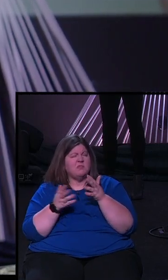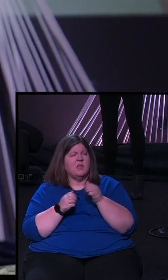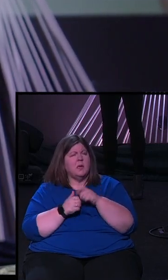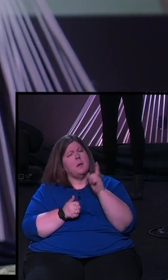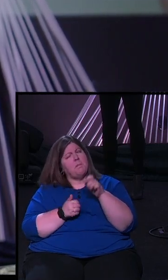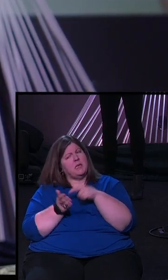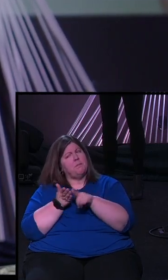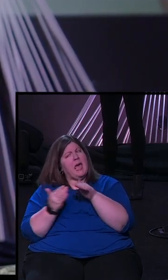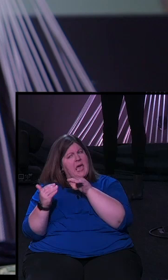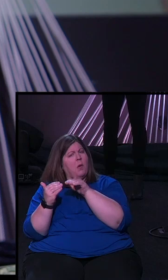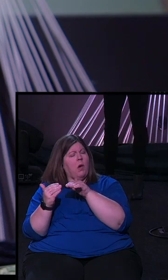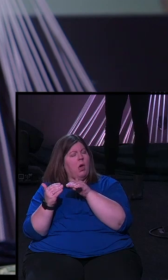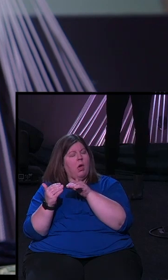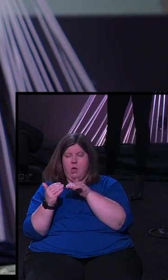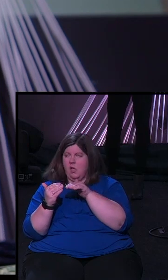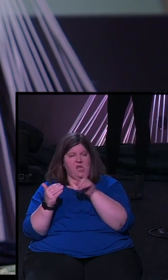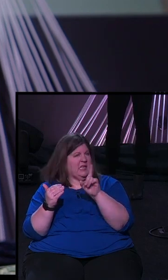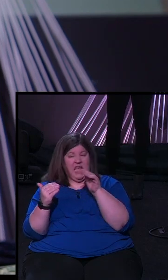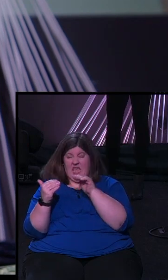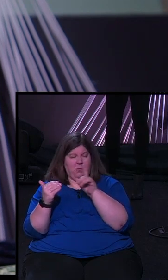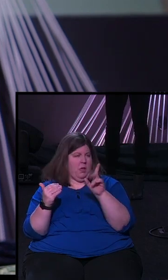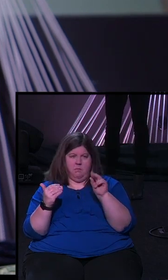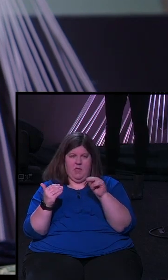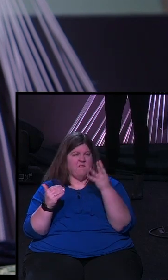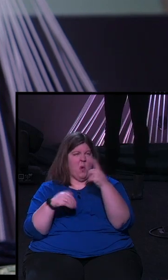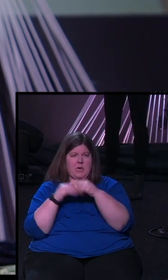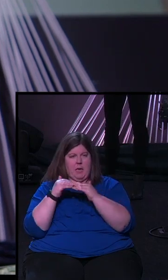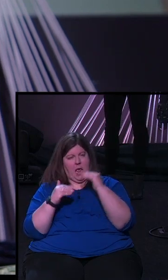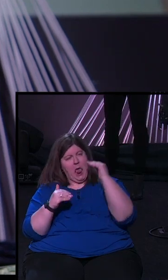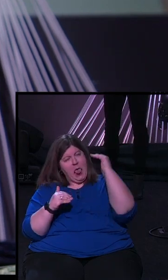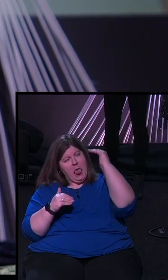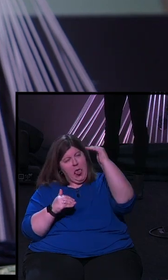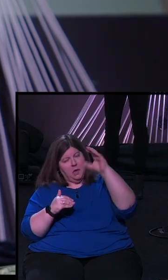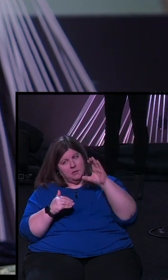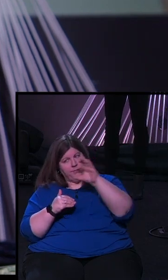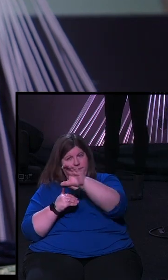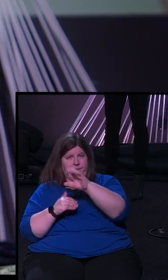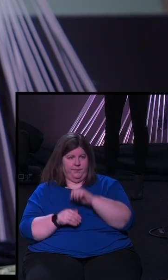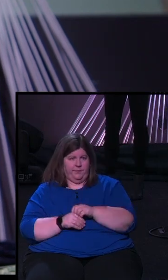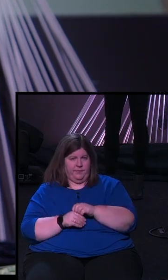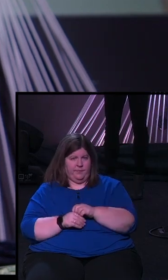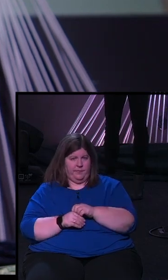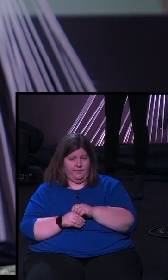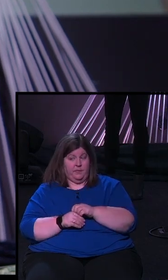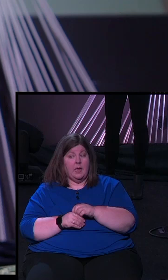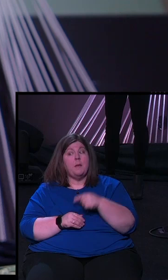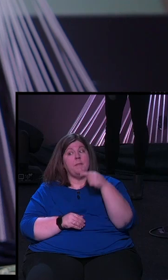have to repay it. But he went above and beyond that. For him, it was about stewardship.